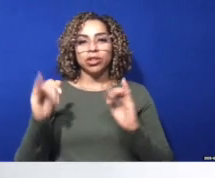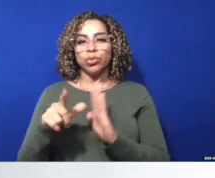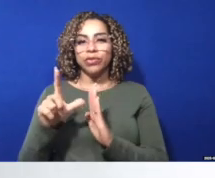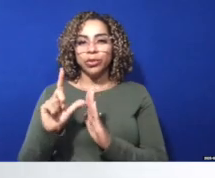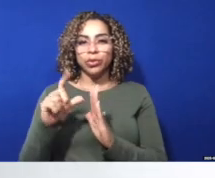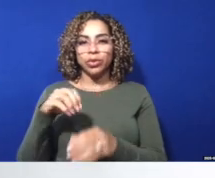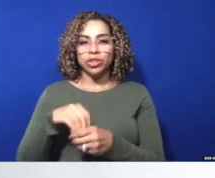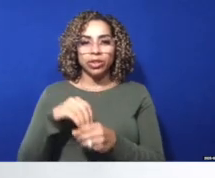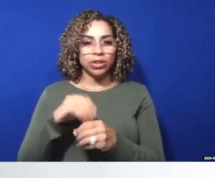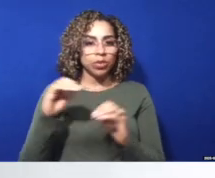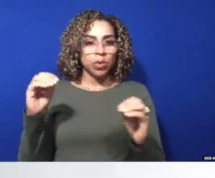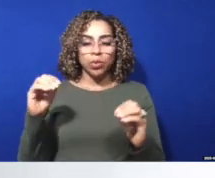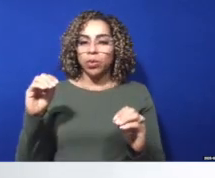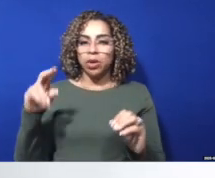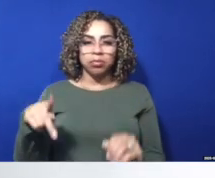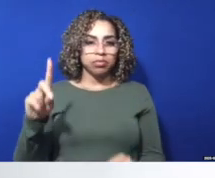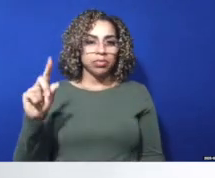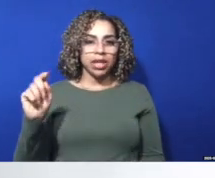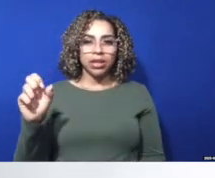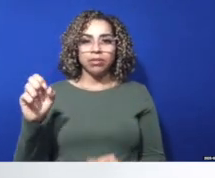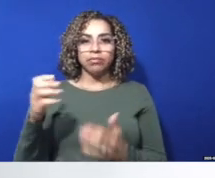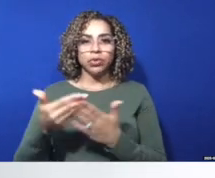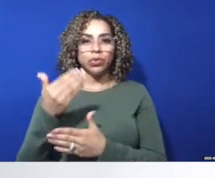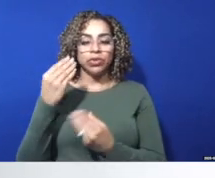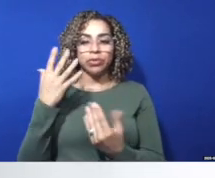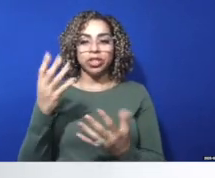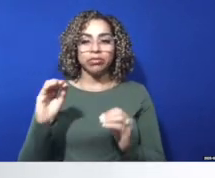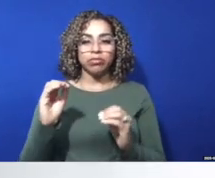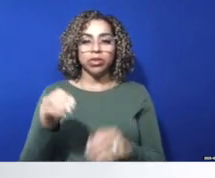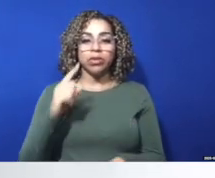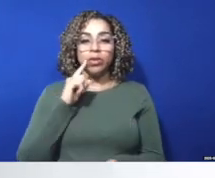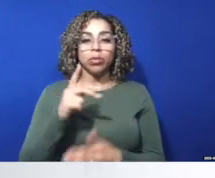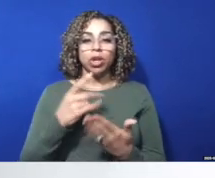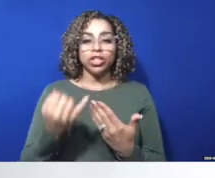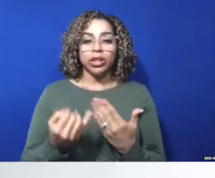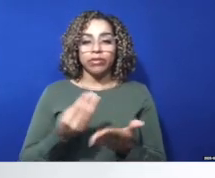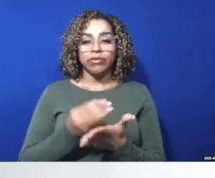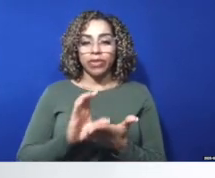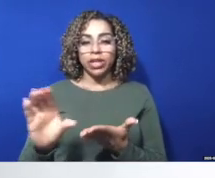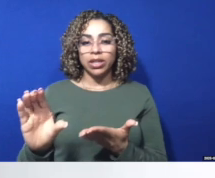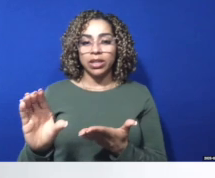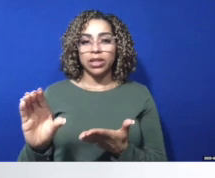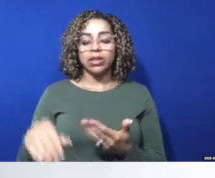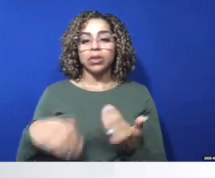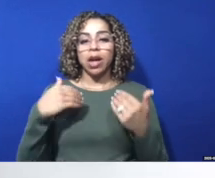don't have any updates on that. And for the project funding, we have the 3 funding years of funding, so